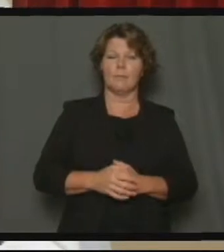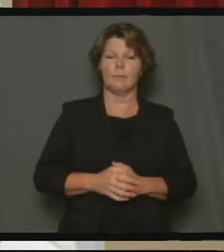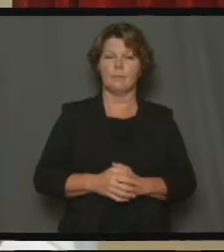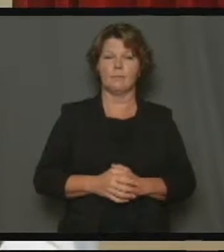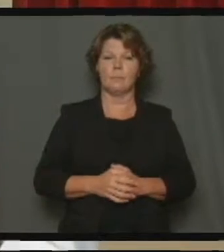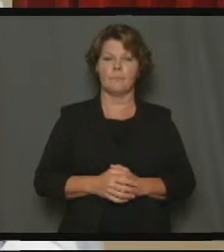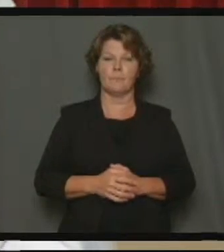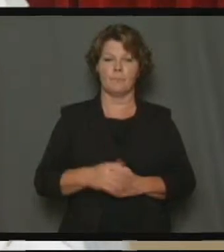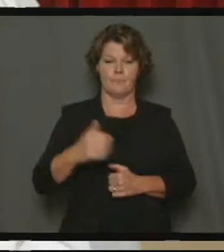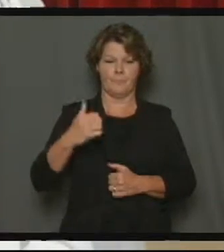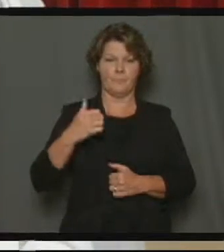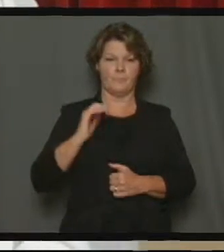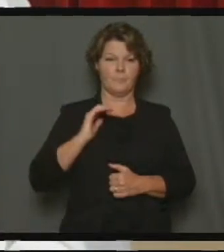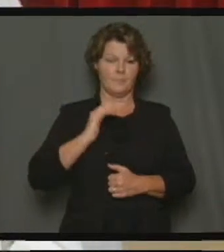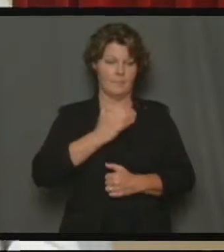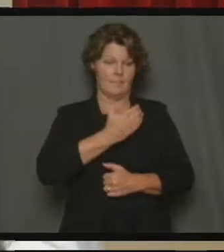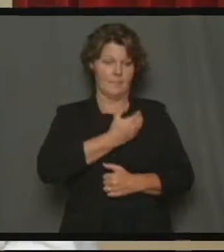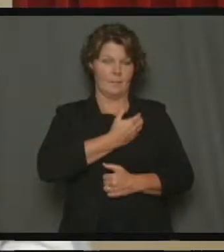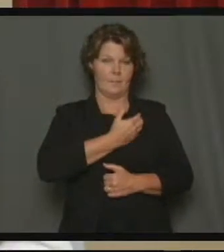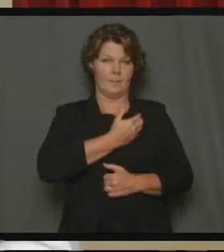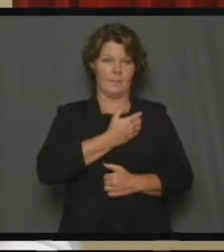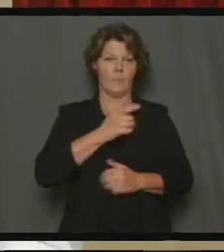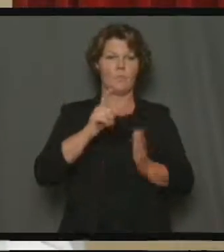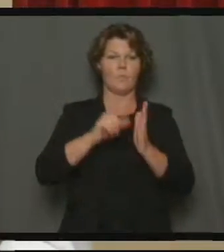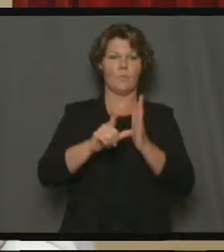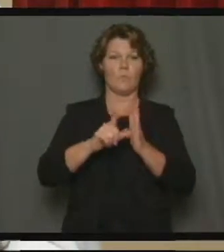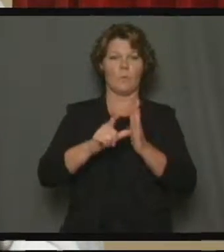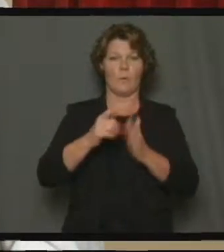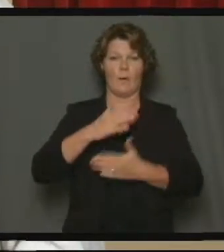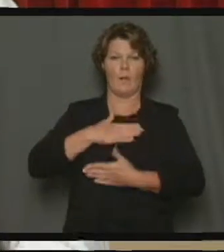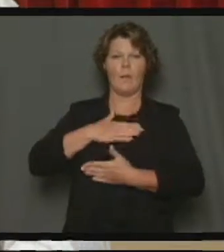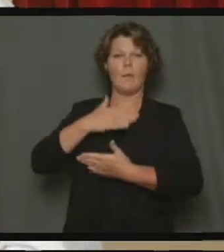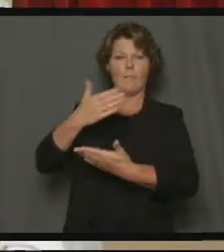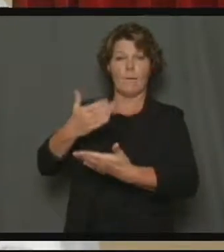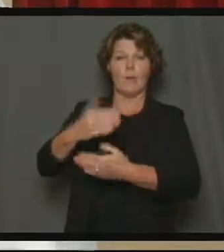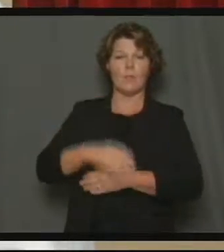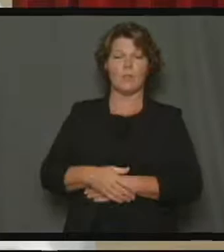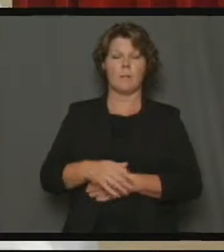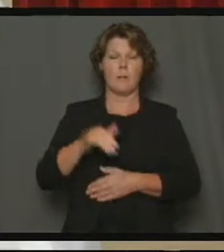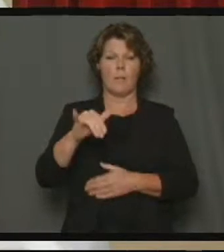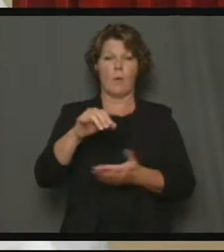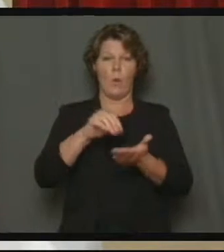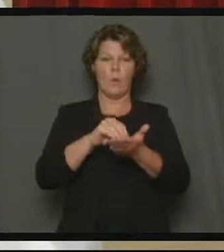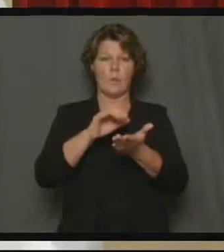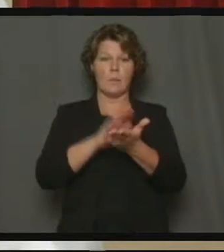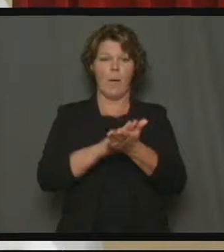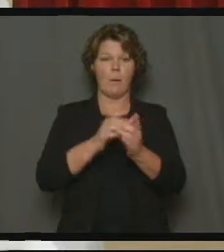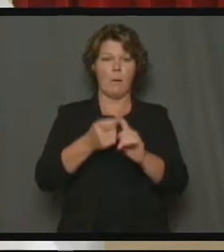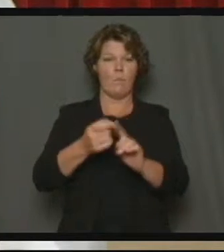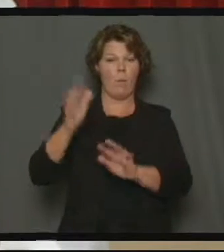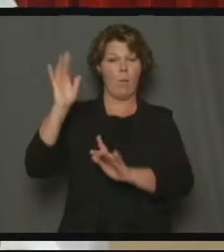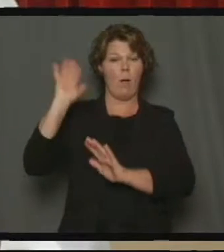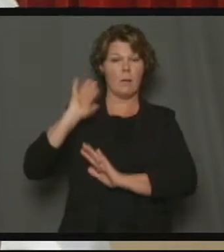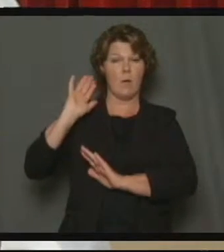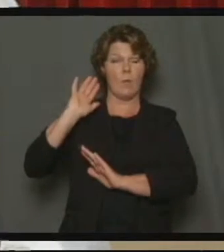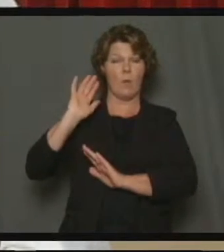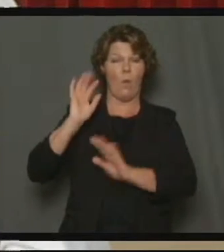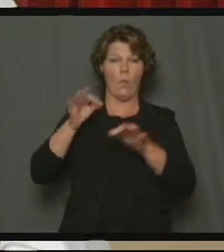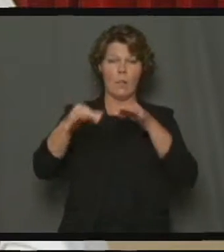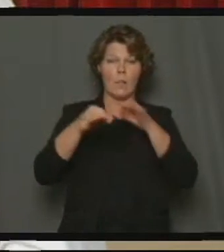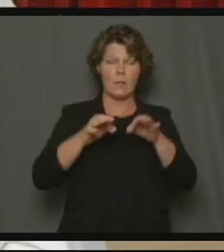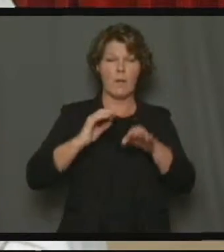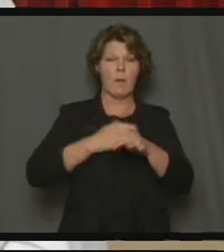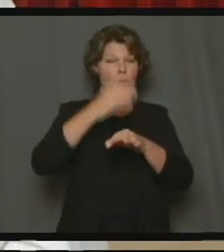In our own Lutheran confessions, those documents of old that detail our